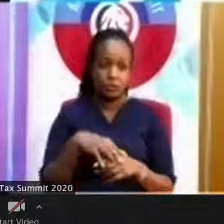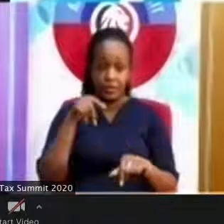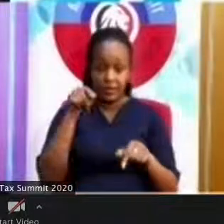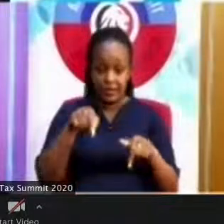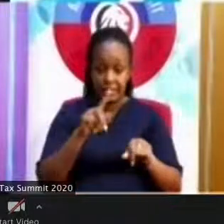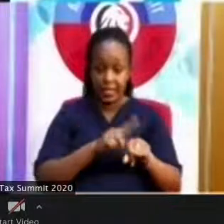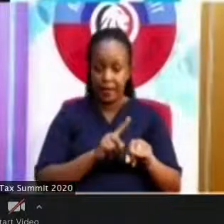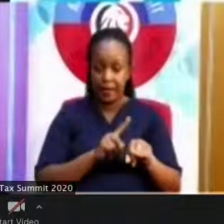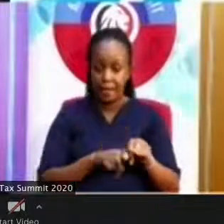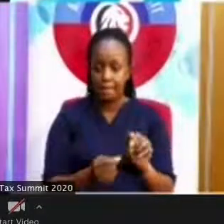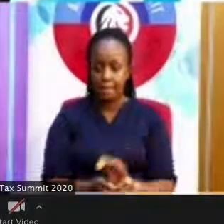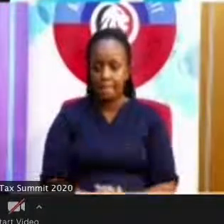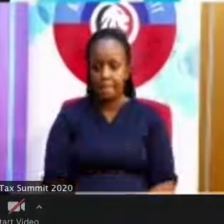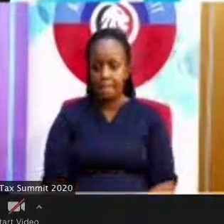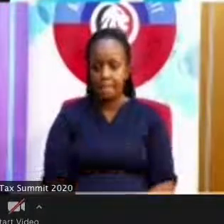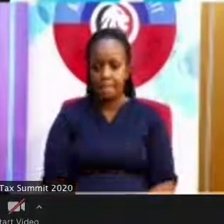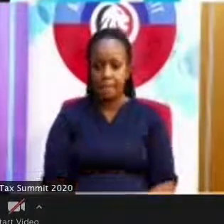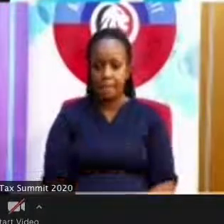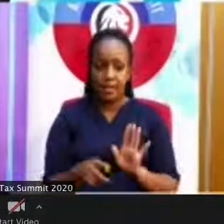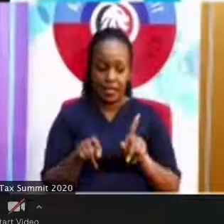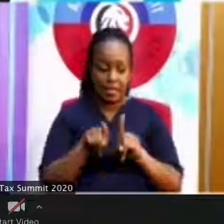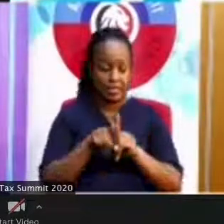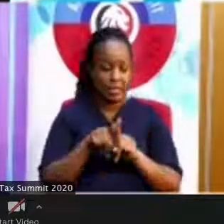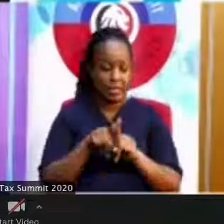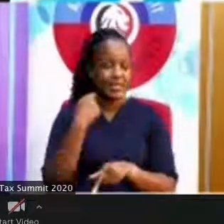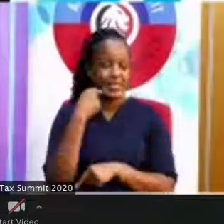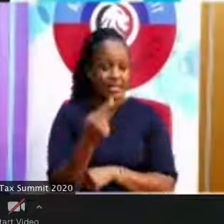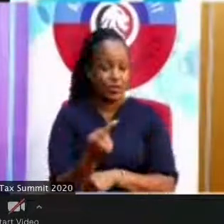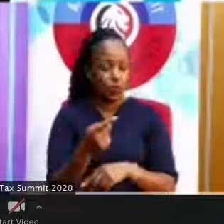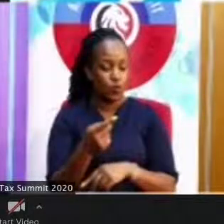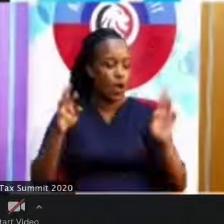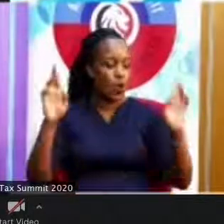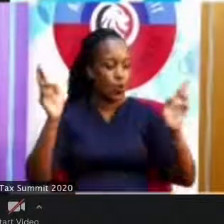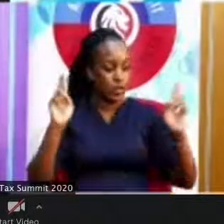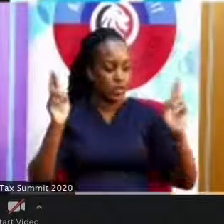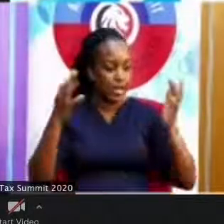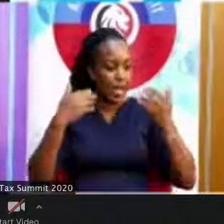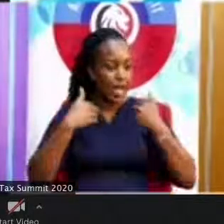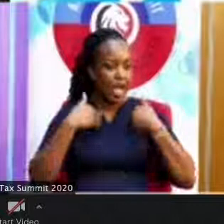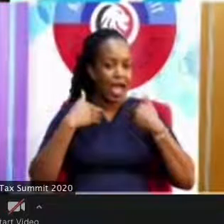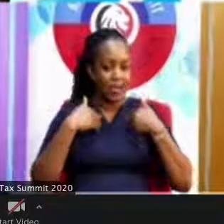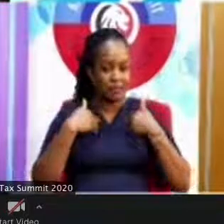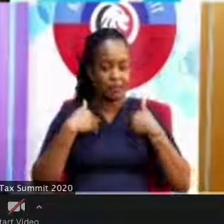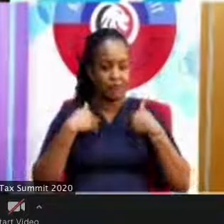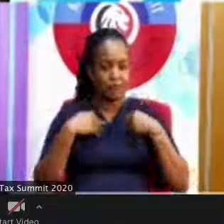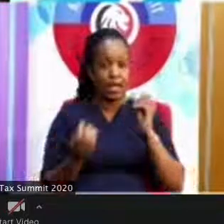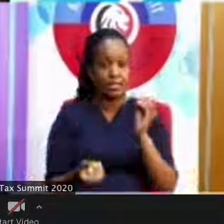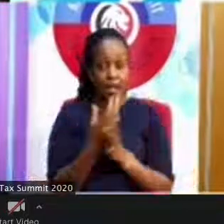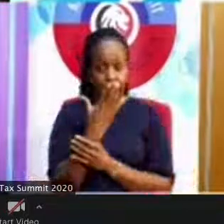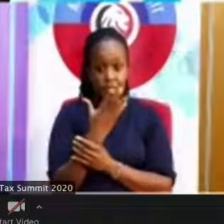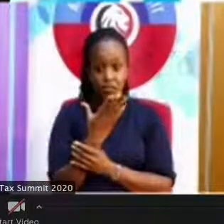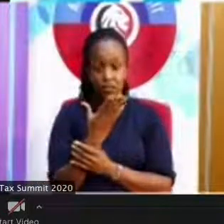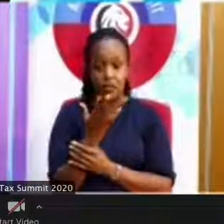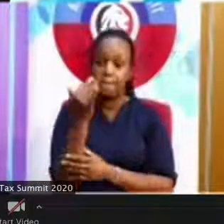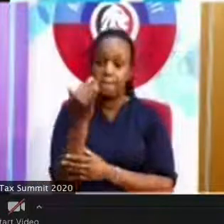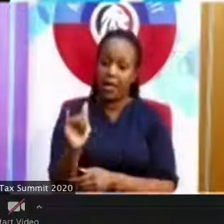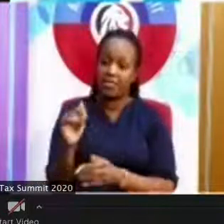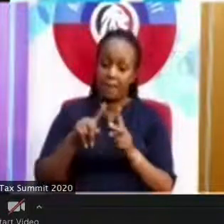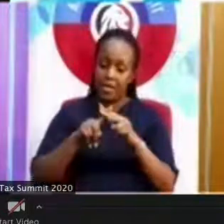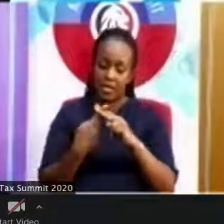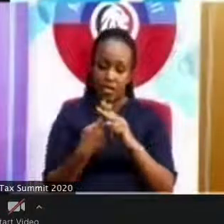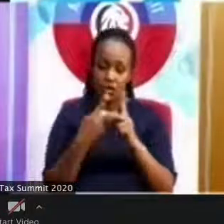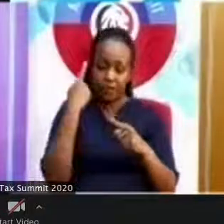period? Like I said, we were already having serious troubles by the beginning of the year with the